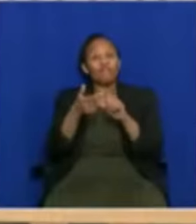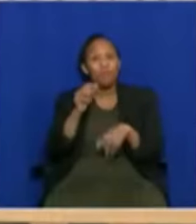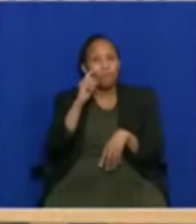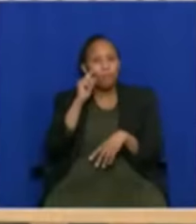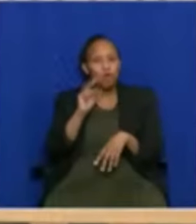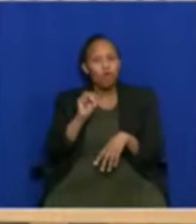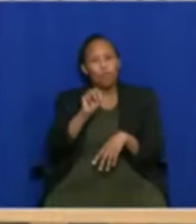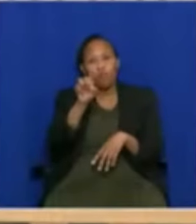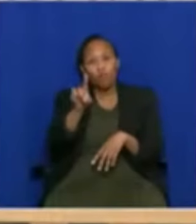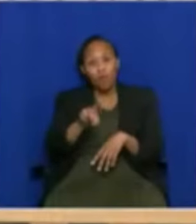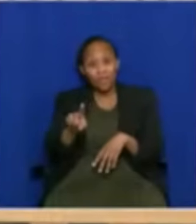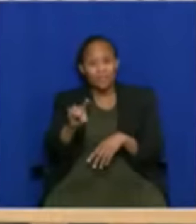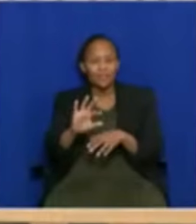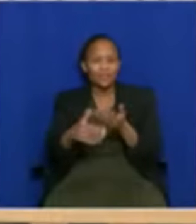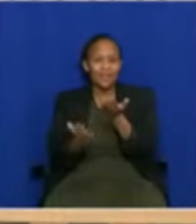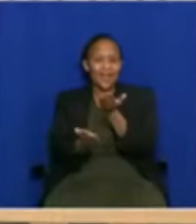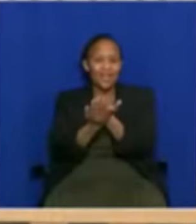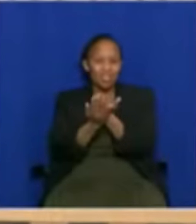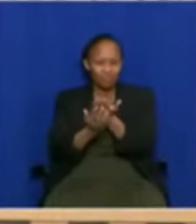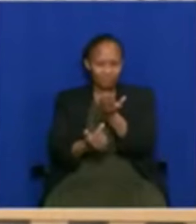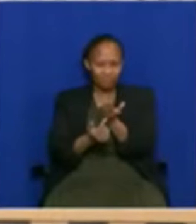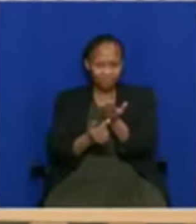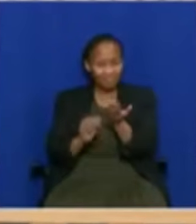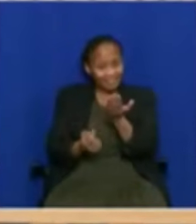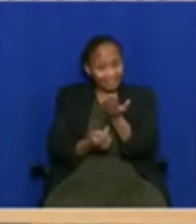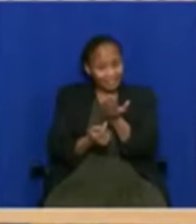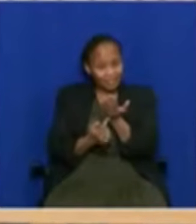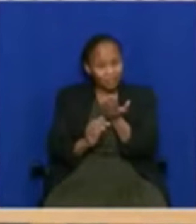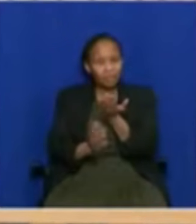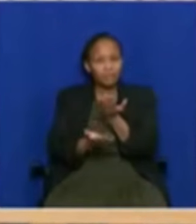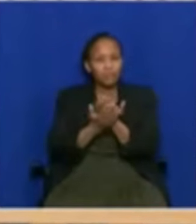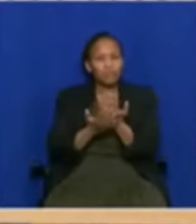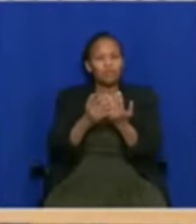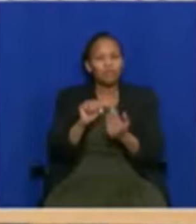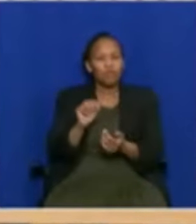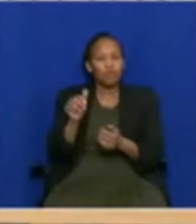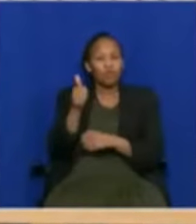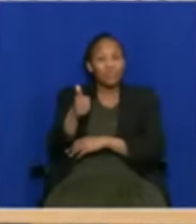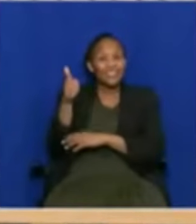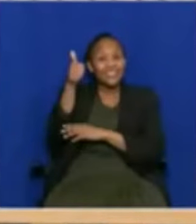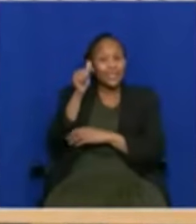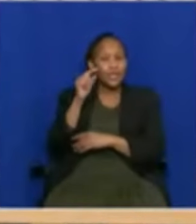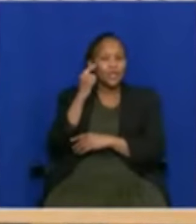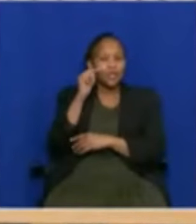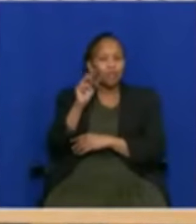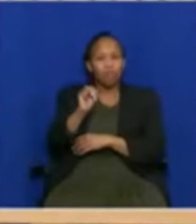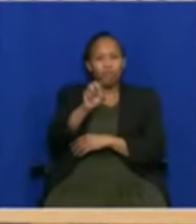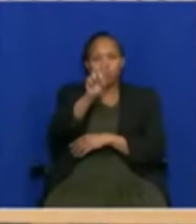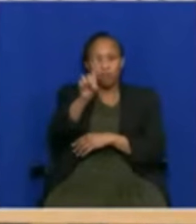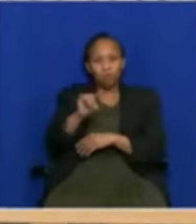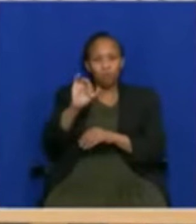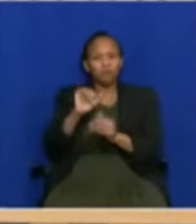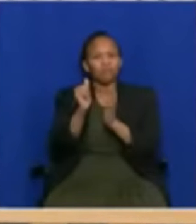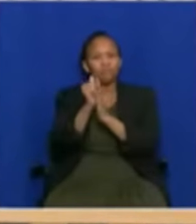the annexures to General Mkwanazi's statement to the Commission.